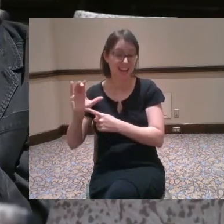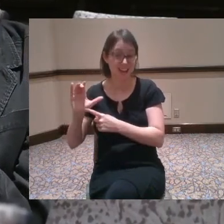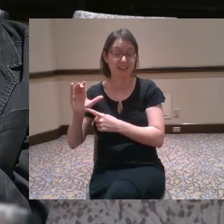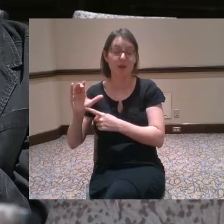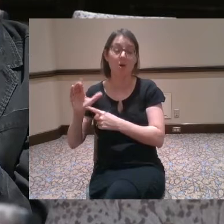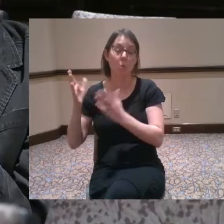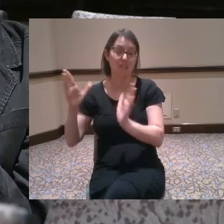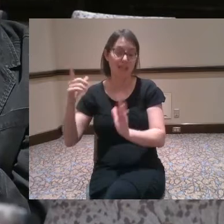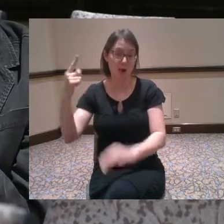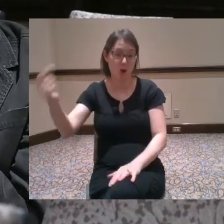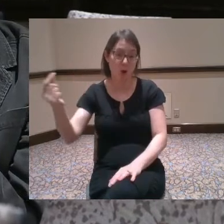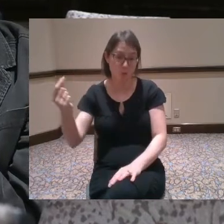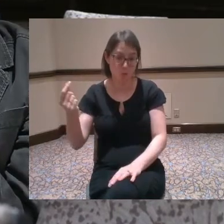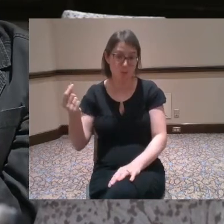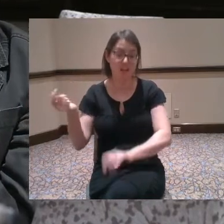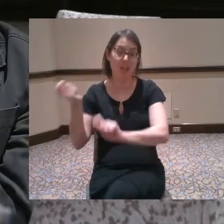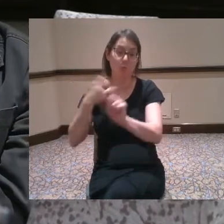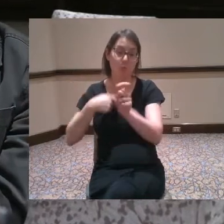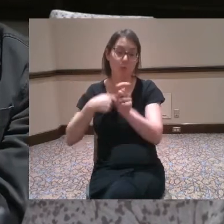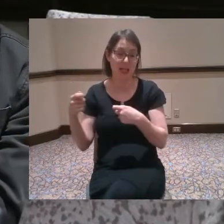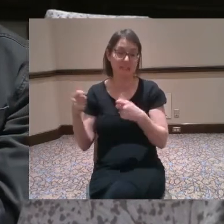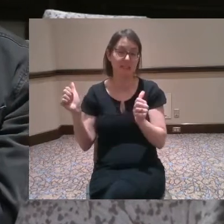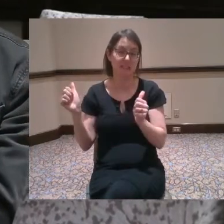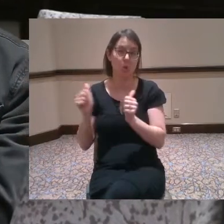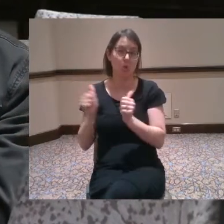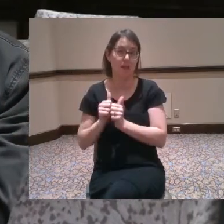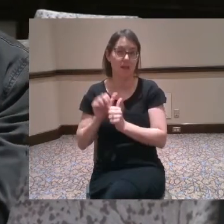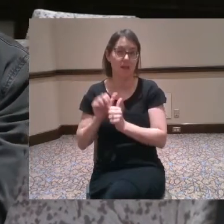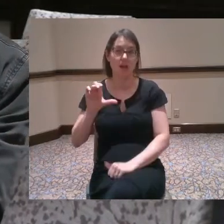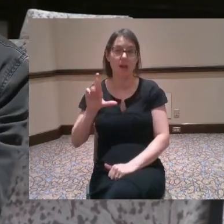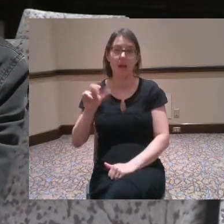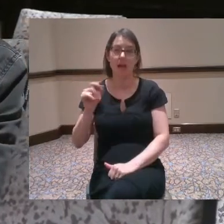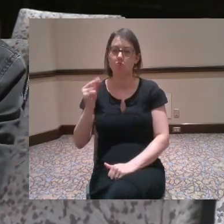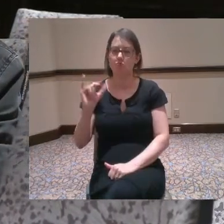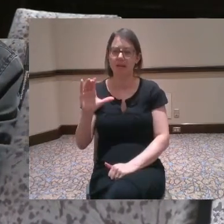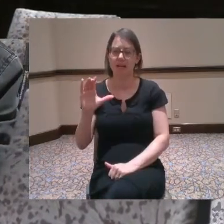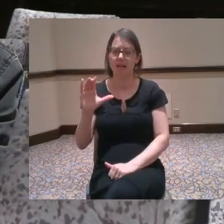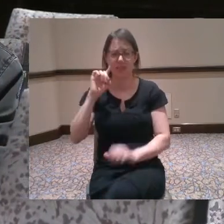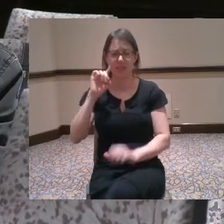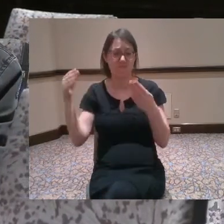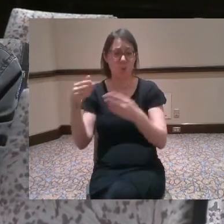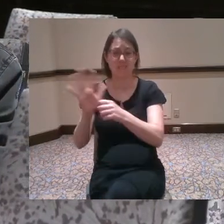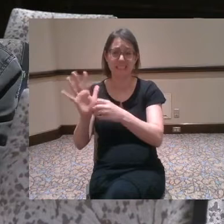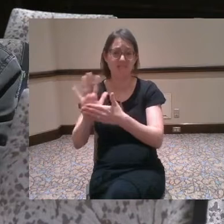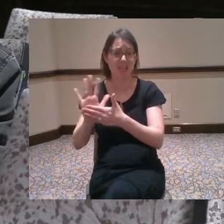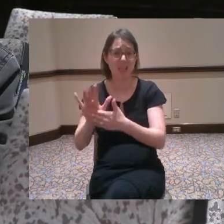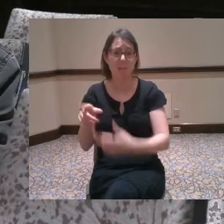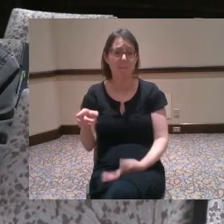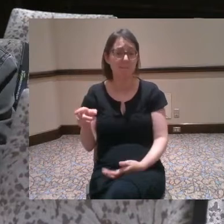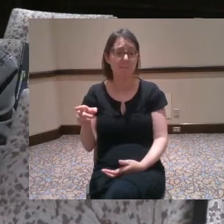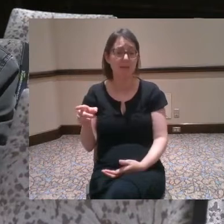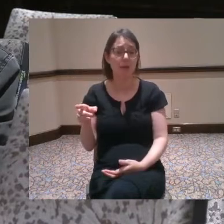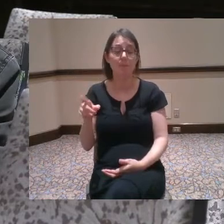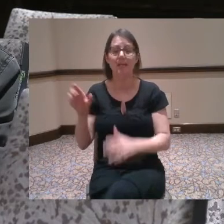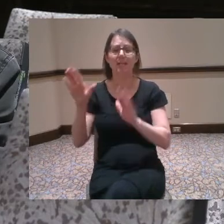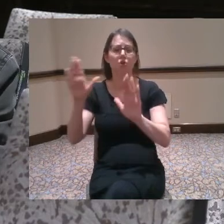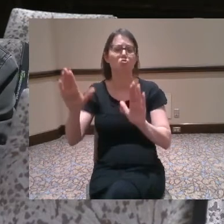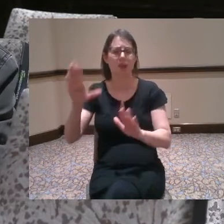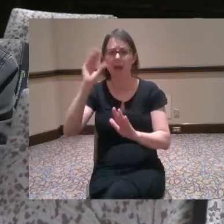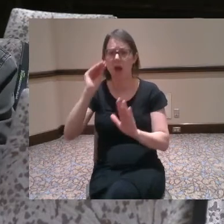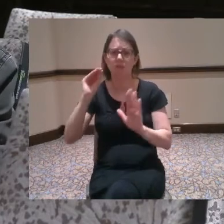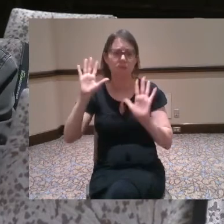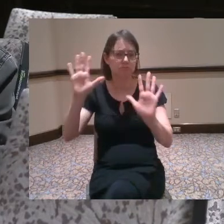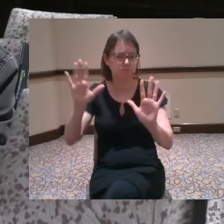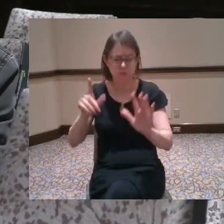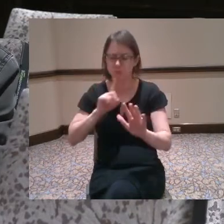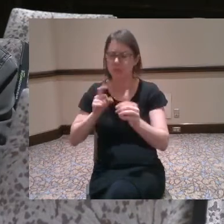her with a critic who I think his primary focus was film, I believe. And he's a great guy, he's a wonderful guy,